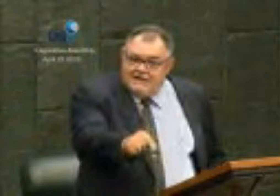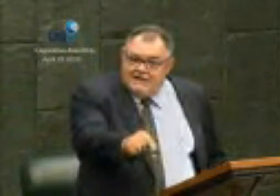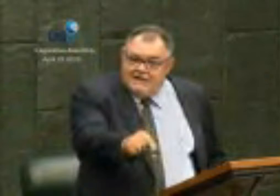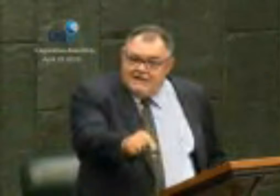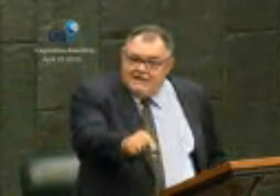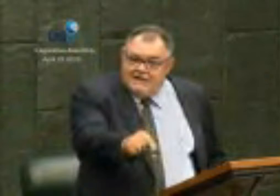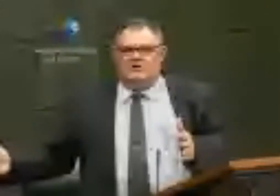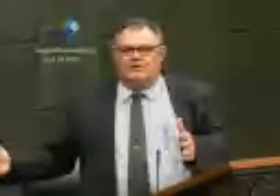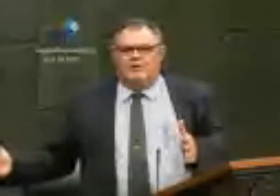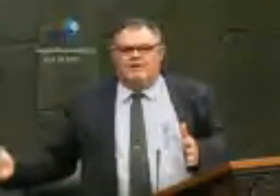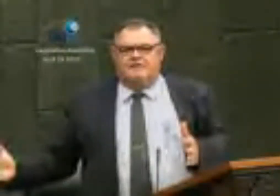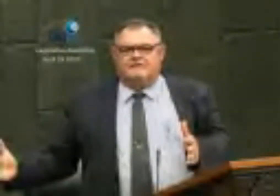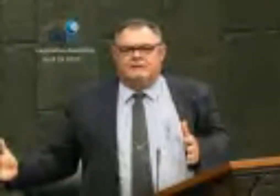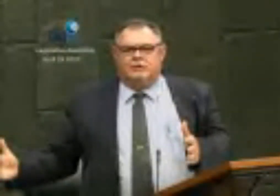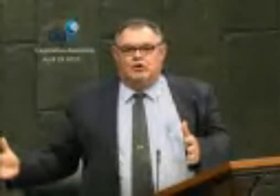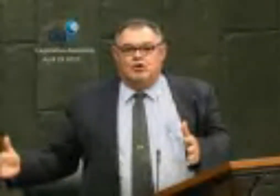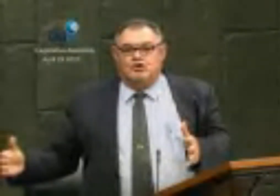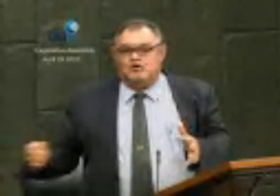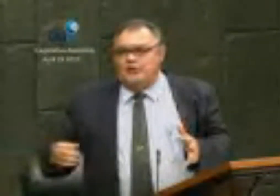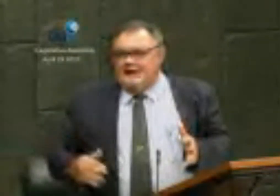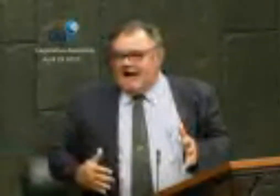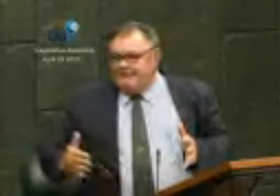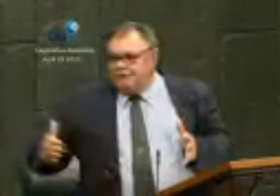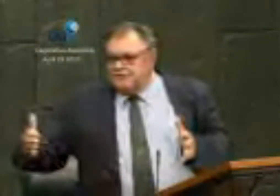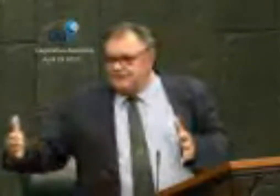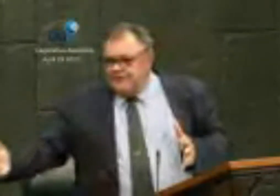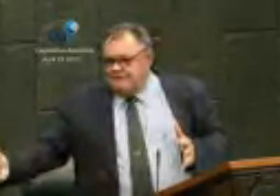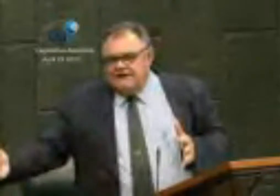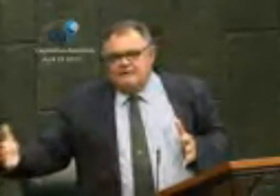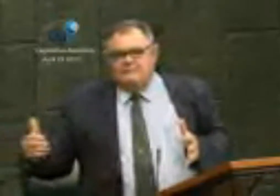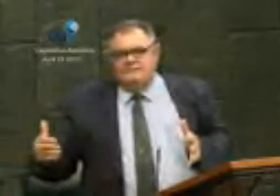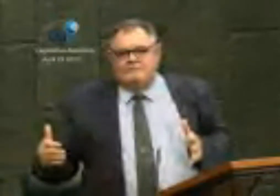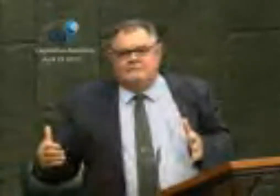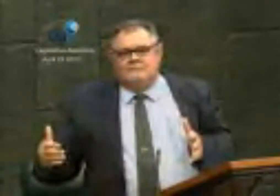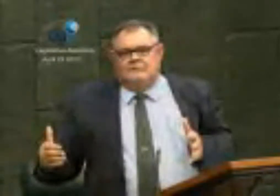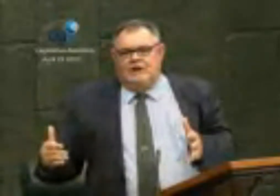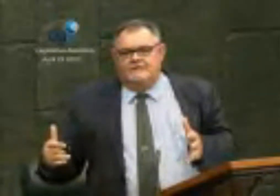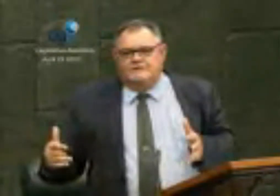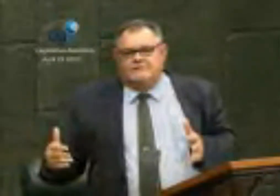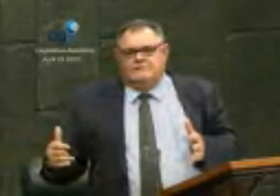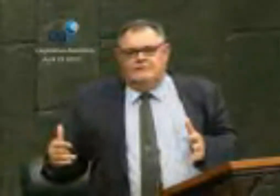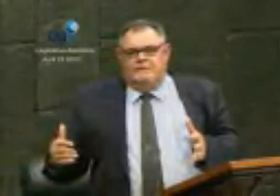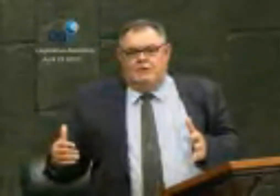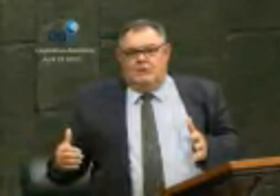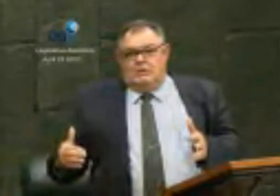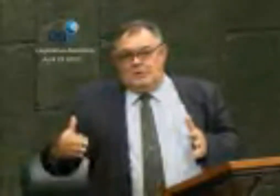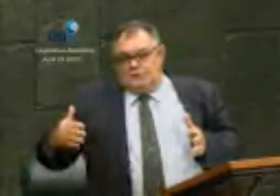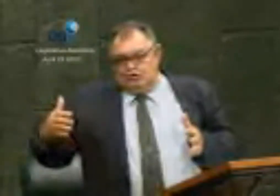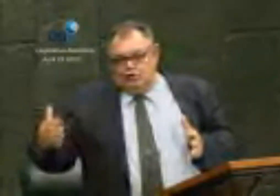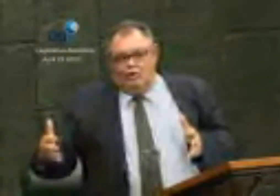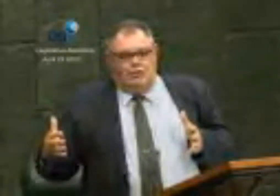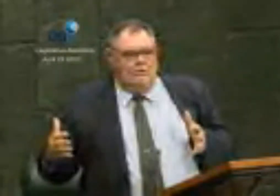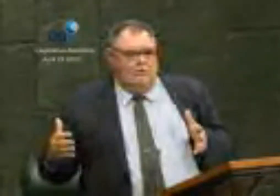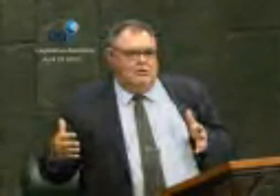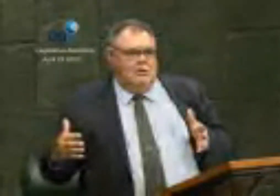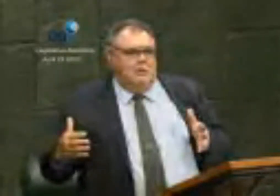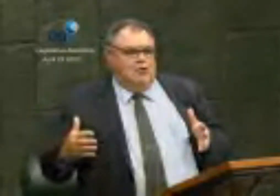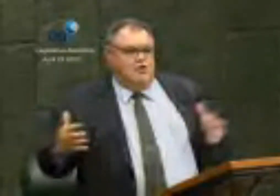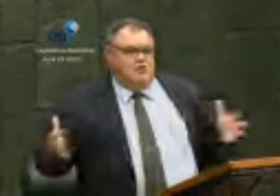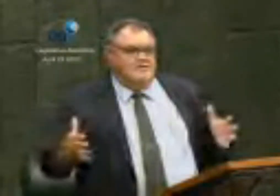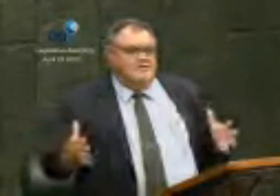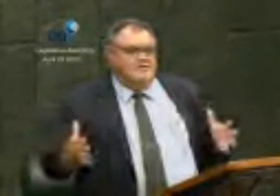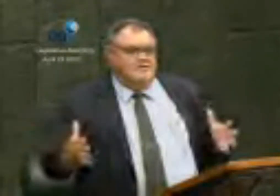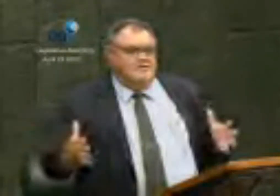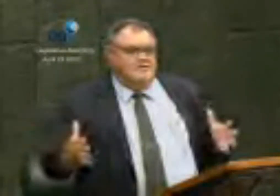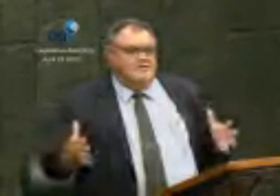So they have those 15 years to use that same money